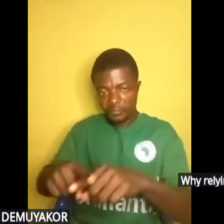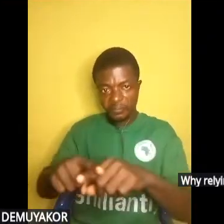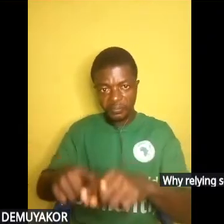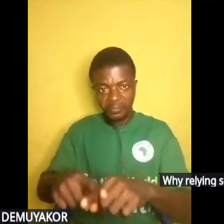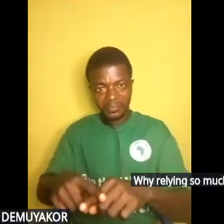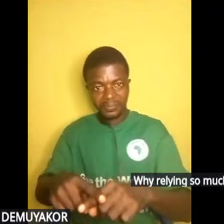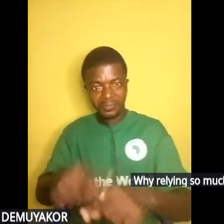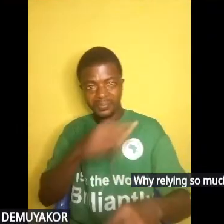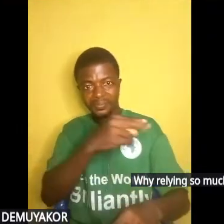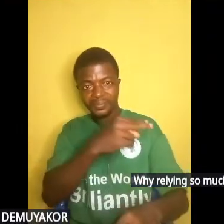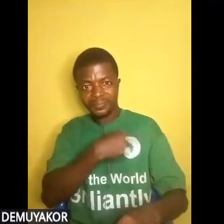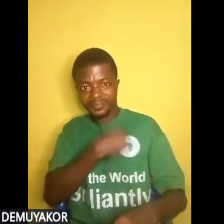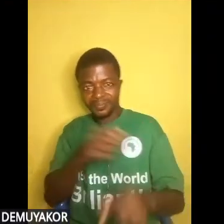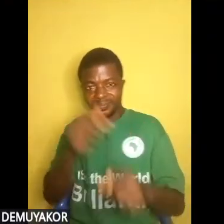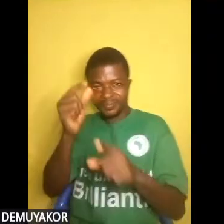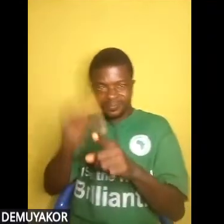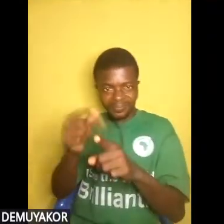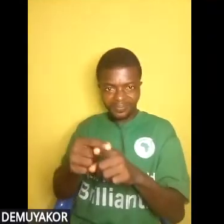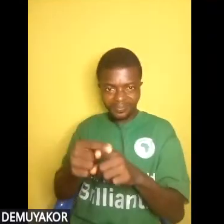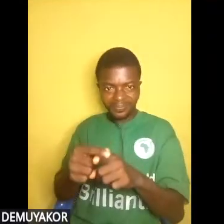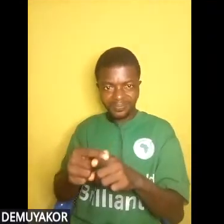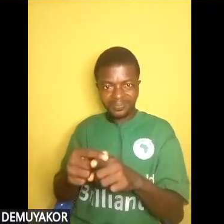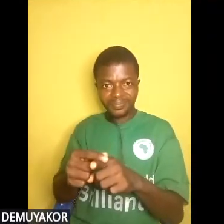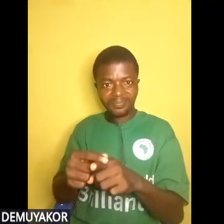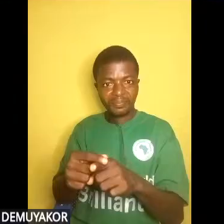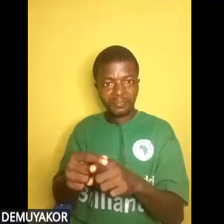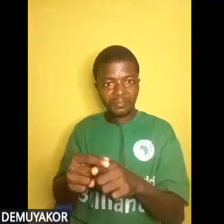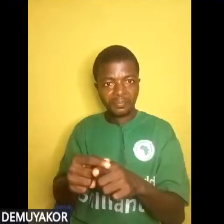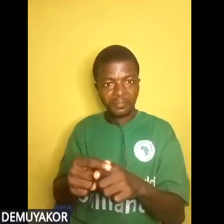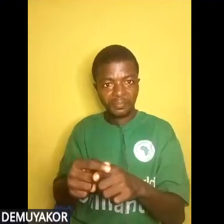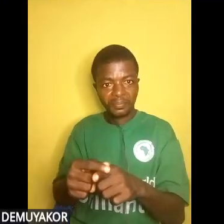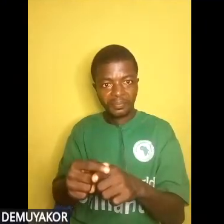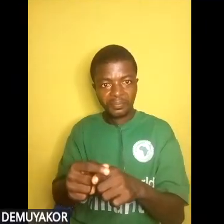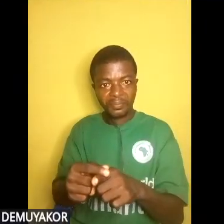individuals can be counterproductive.